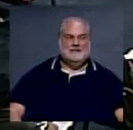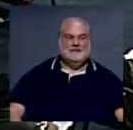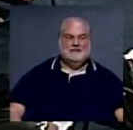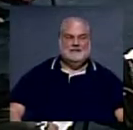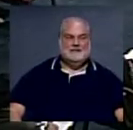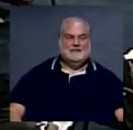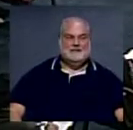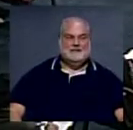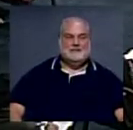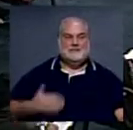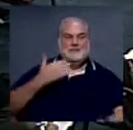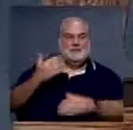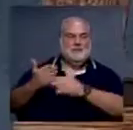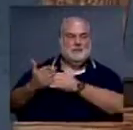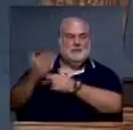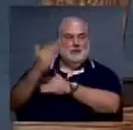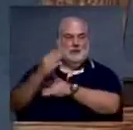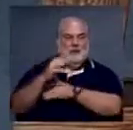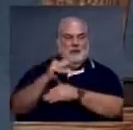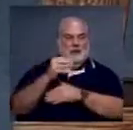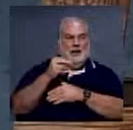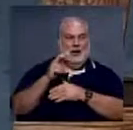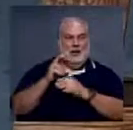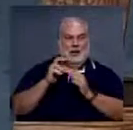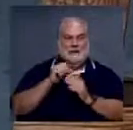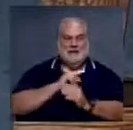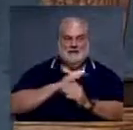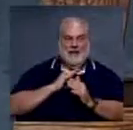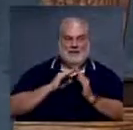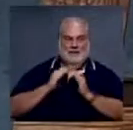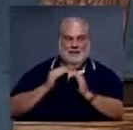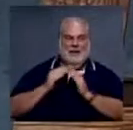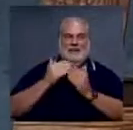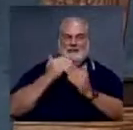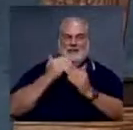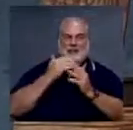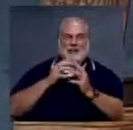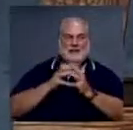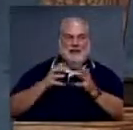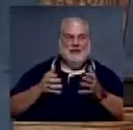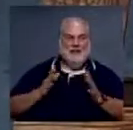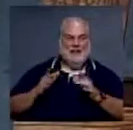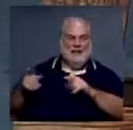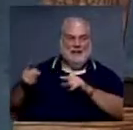Good evening, directors, mayor, vice mayor, city staff, and attorney. Thank you so much for